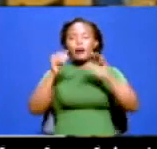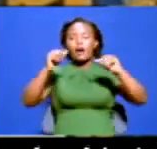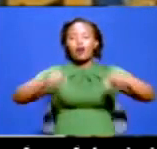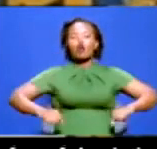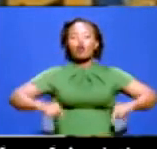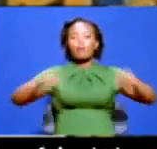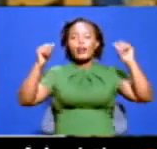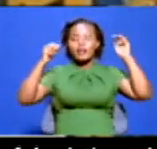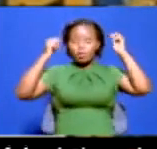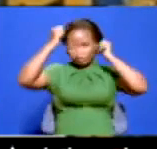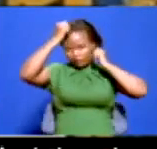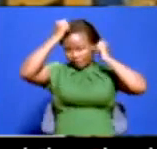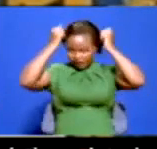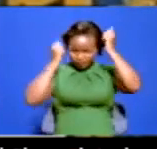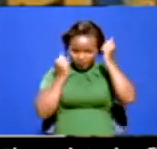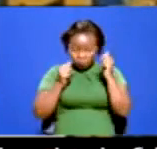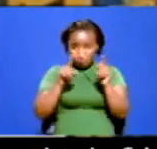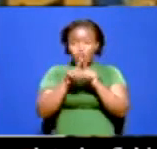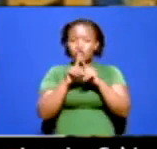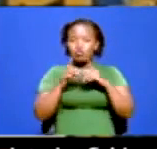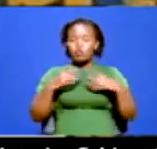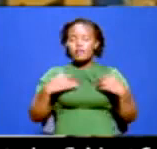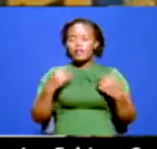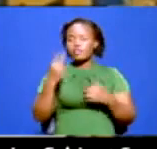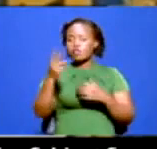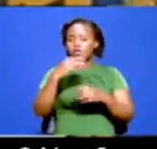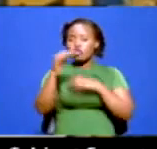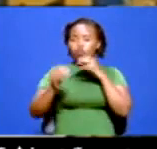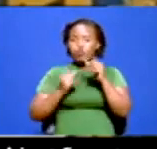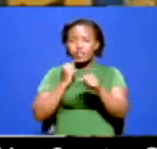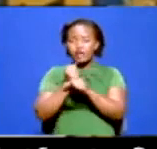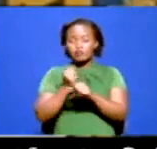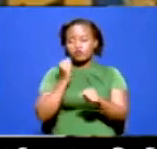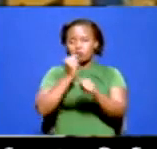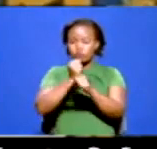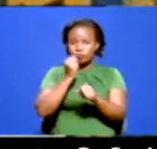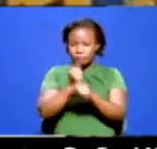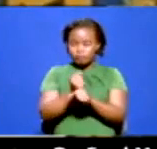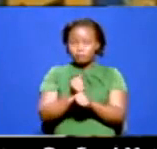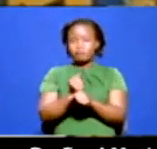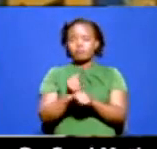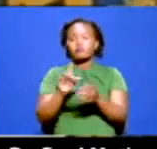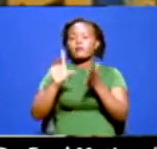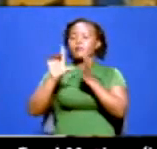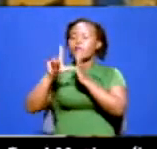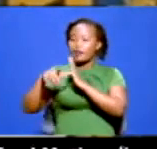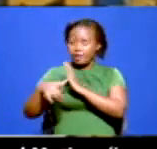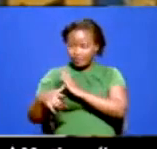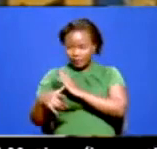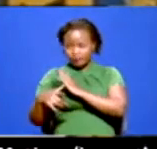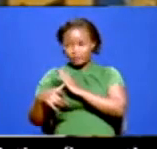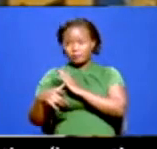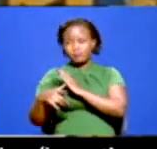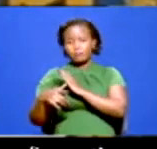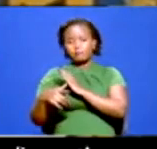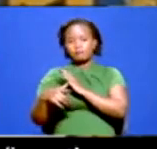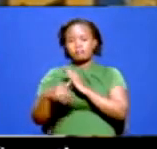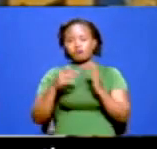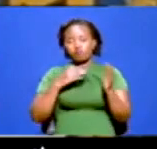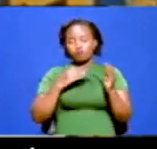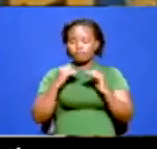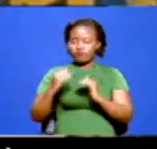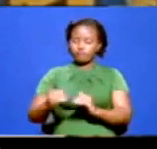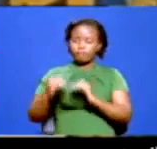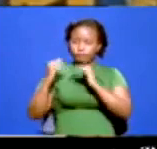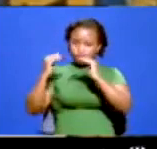where I did a 2 year stint as a commander. And later on, moving forward, I